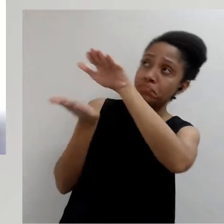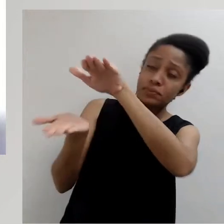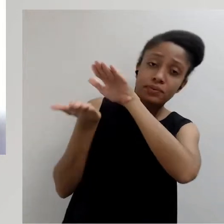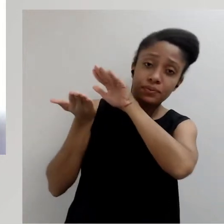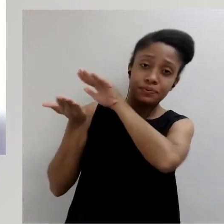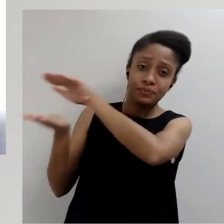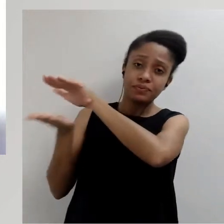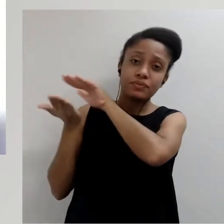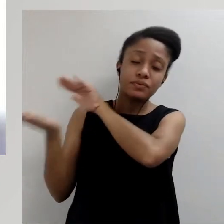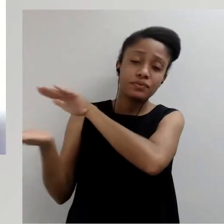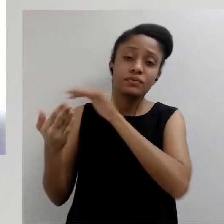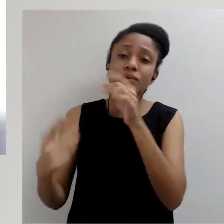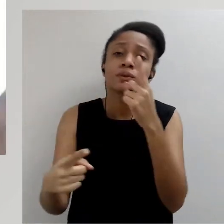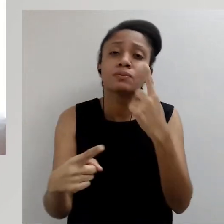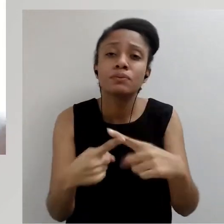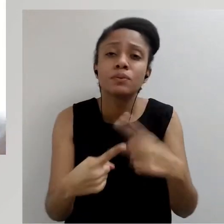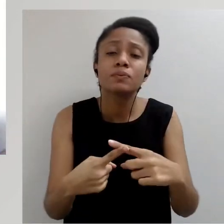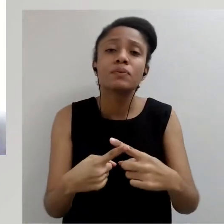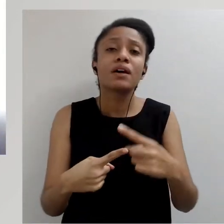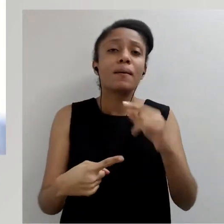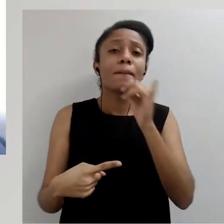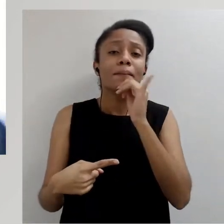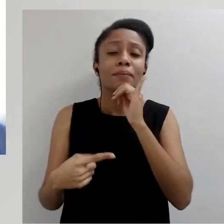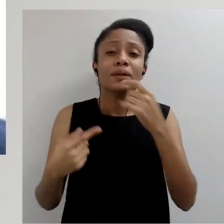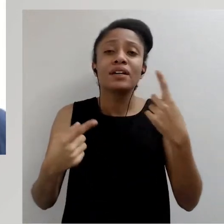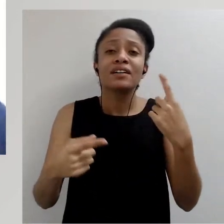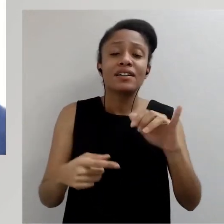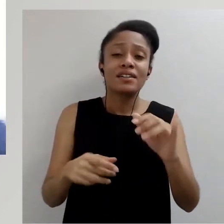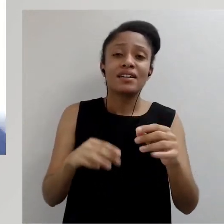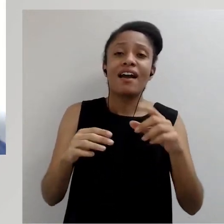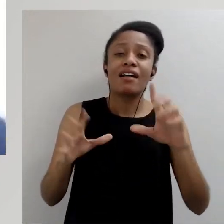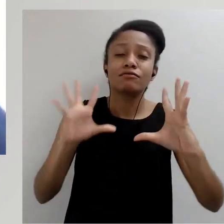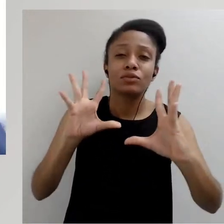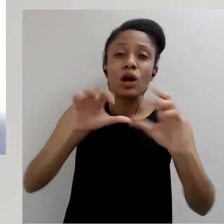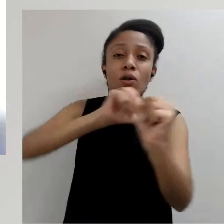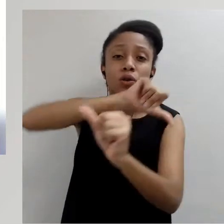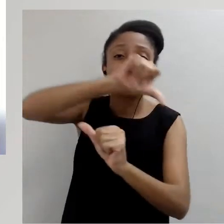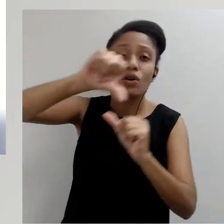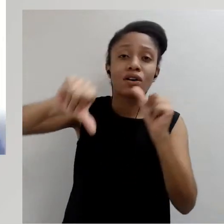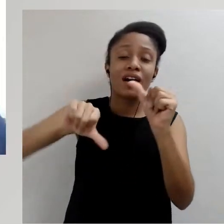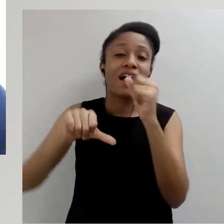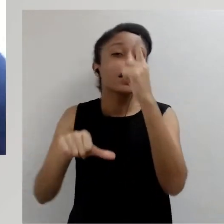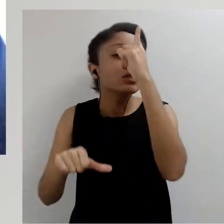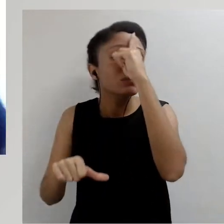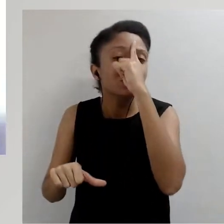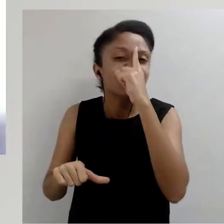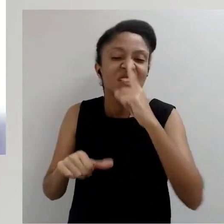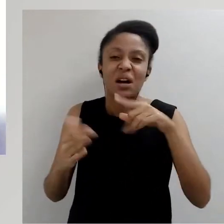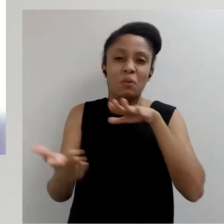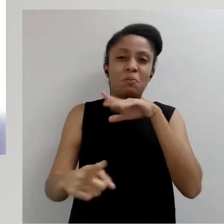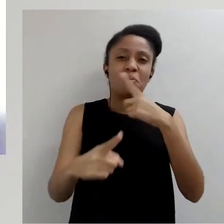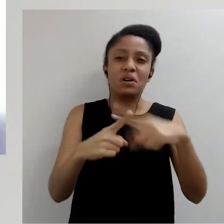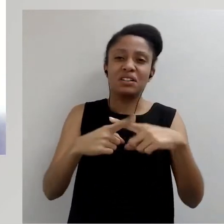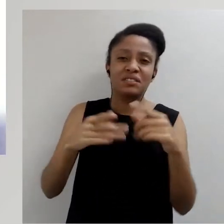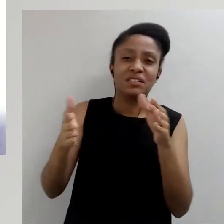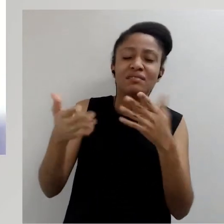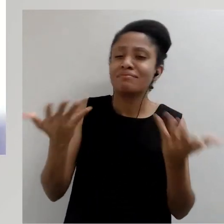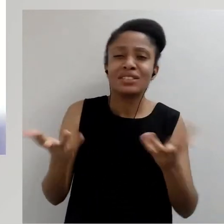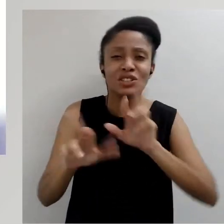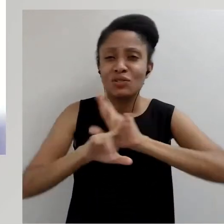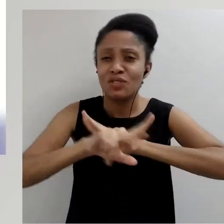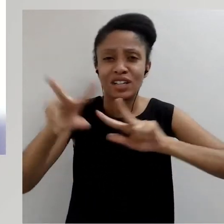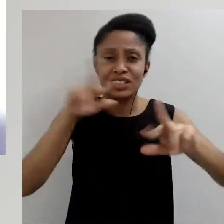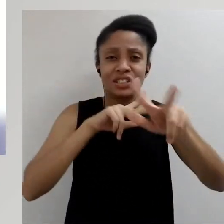You can show it better in the store. You use the space to have the images like in the